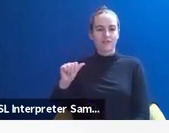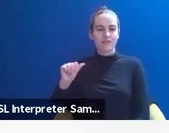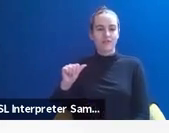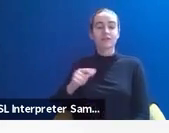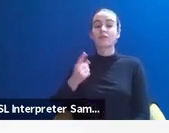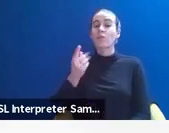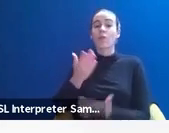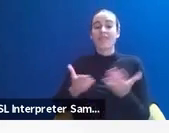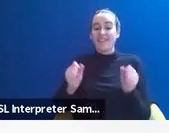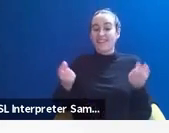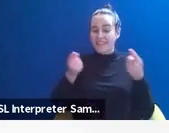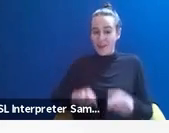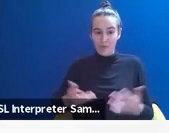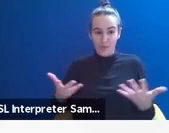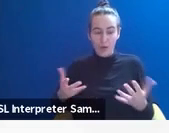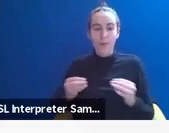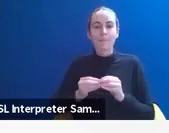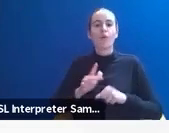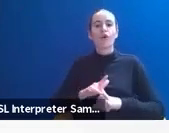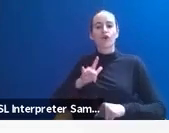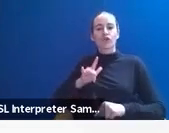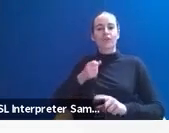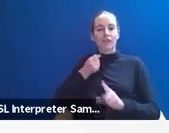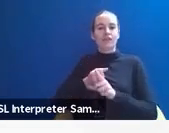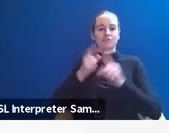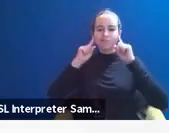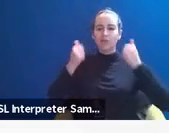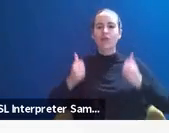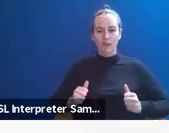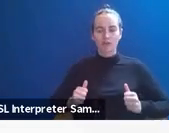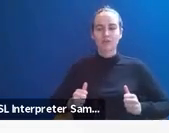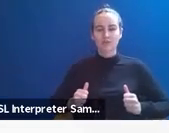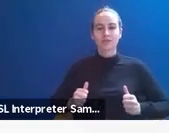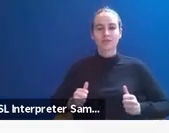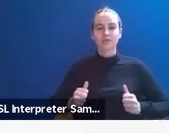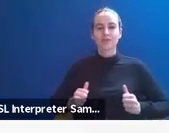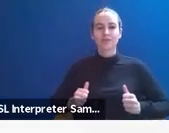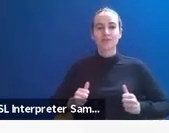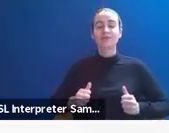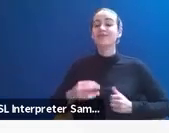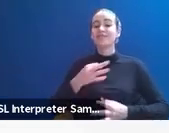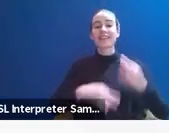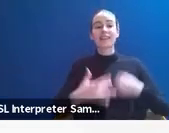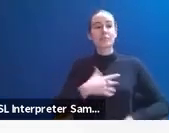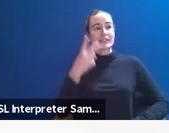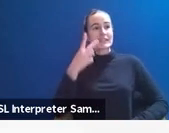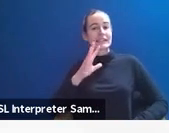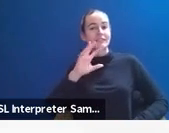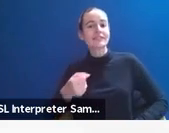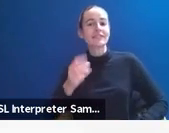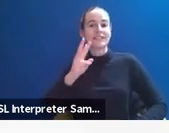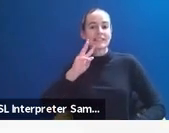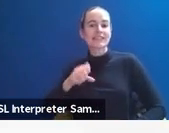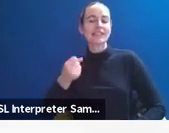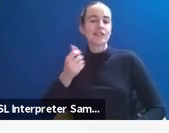occur with all of this is earlier onset of hearing loss. Rather than seeing hearing loss effects in the 50s and 60s as a person